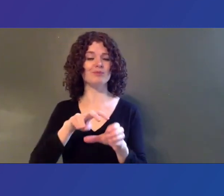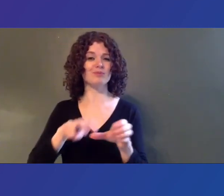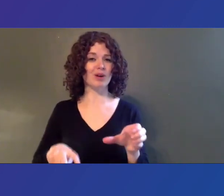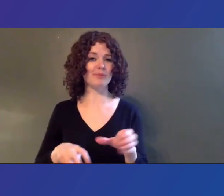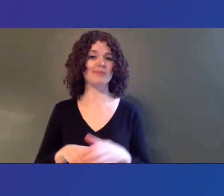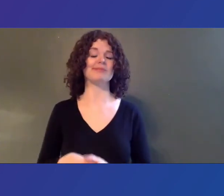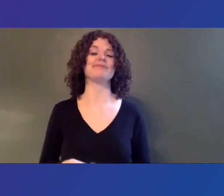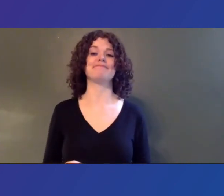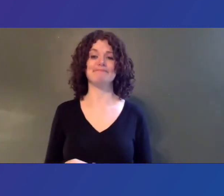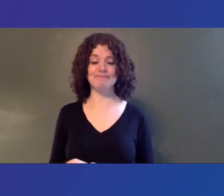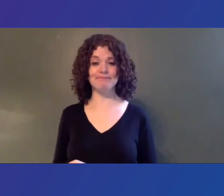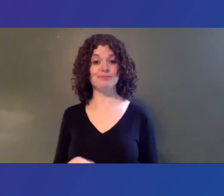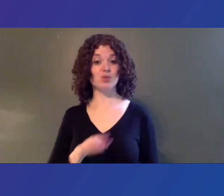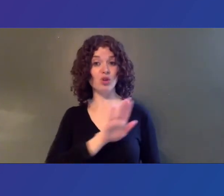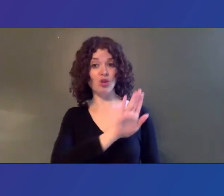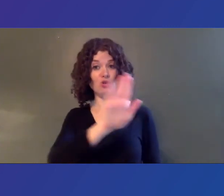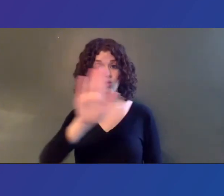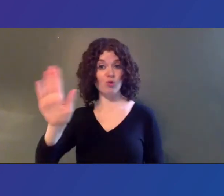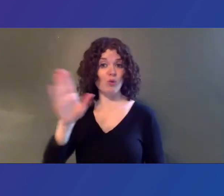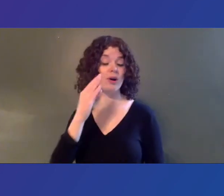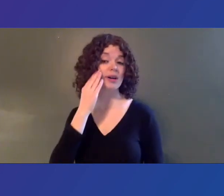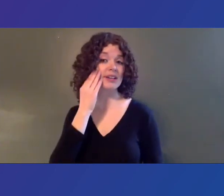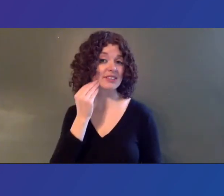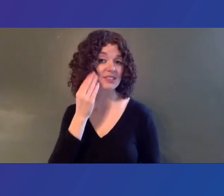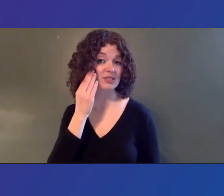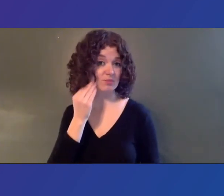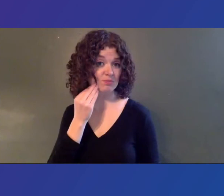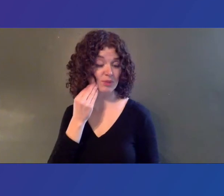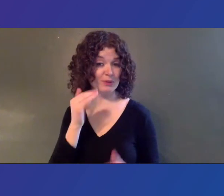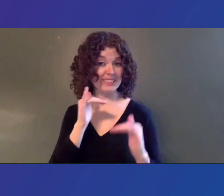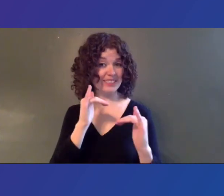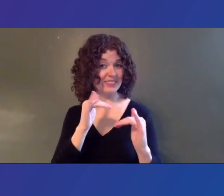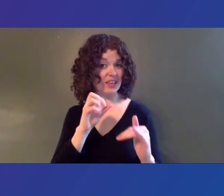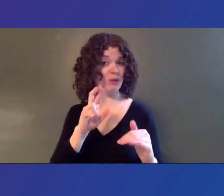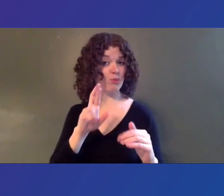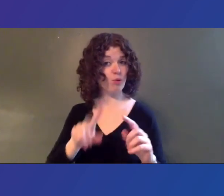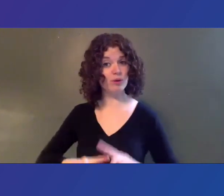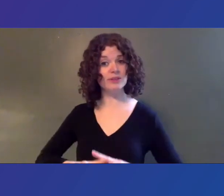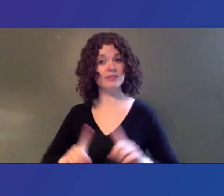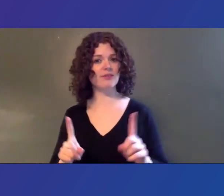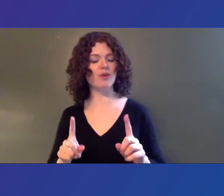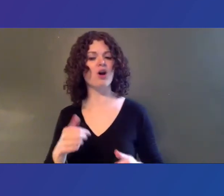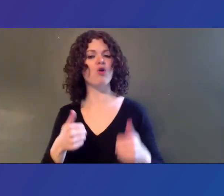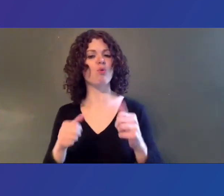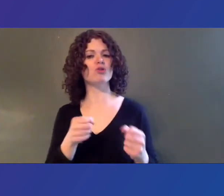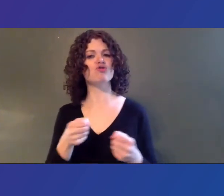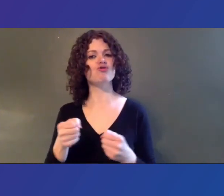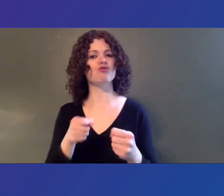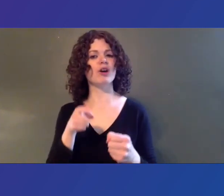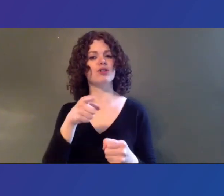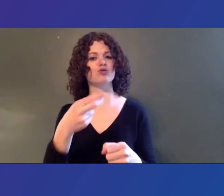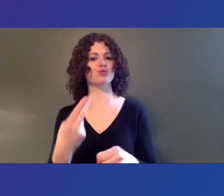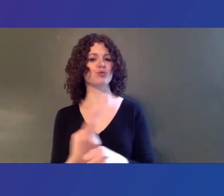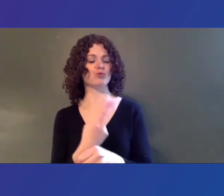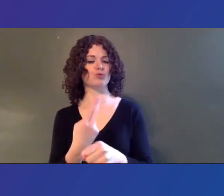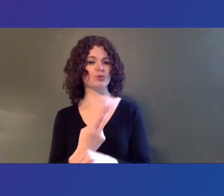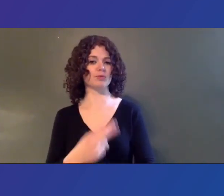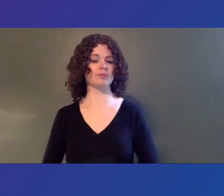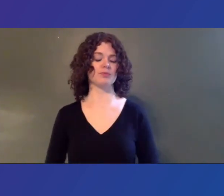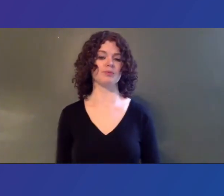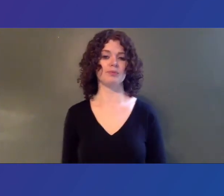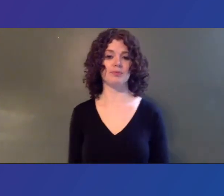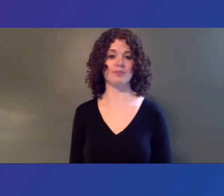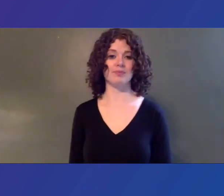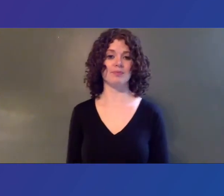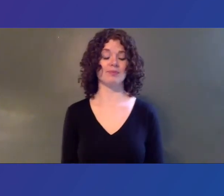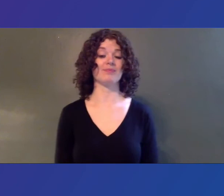been the experience in your respective institutions, and what strategies are being adopted to address this?